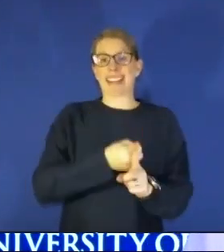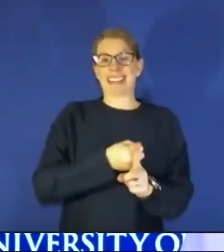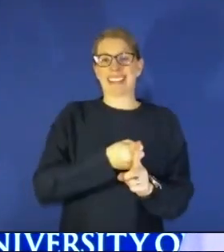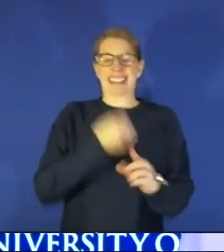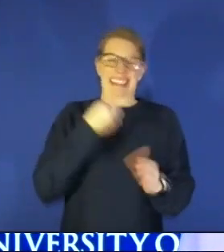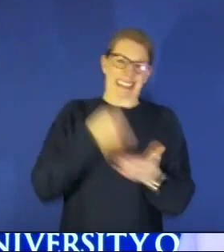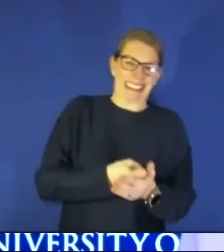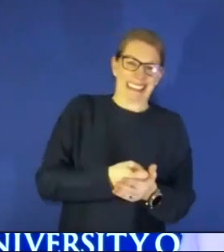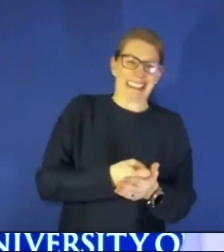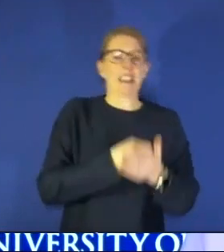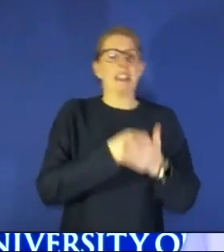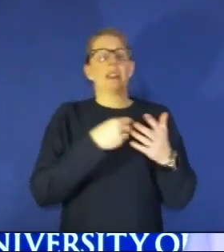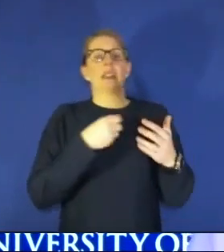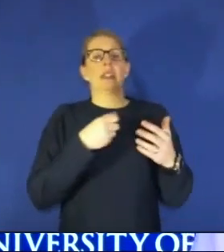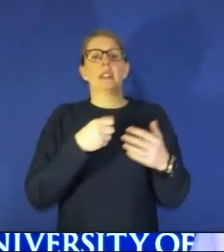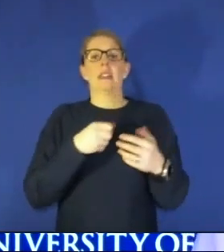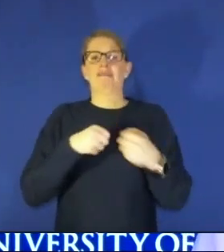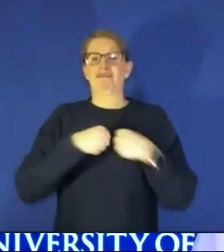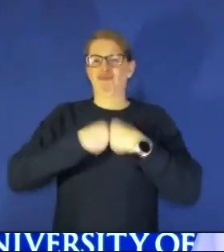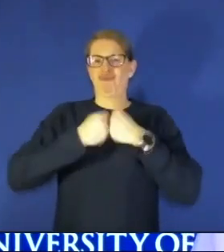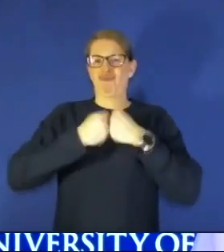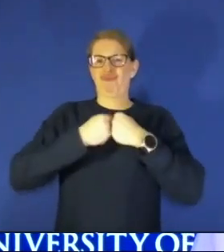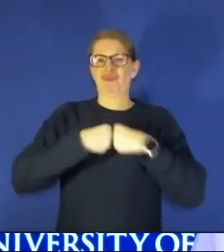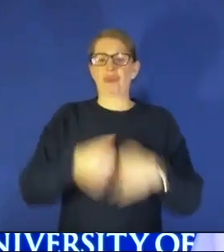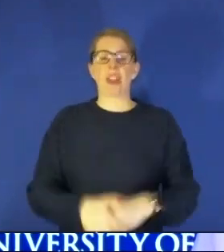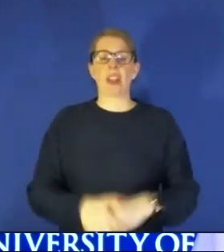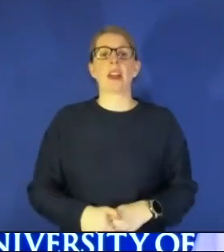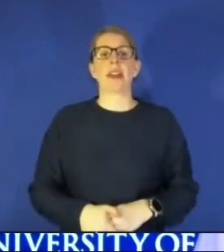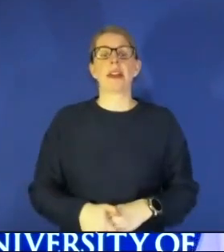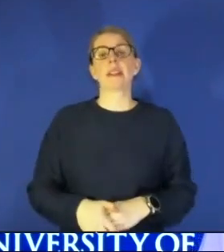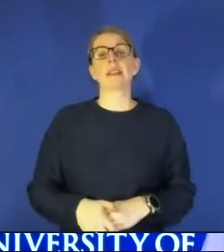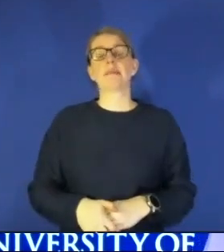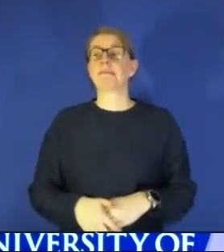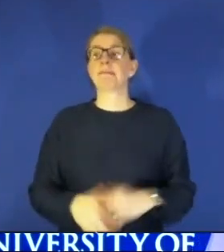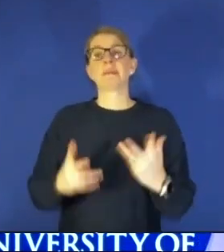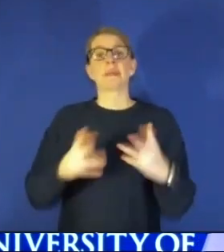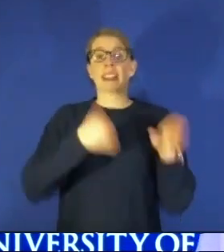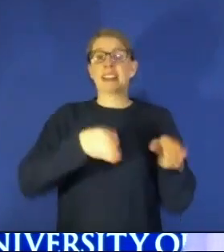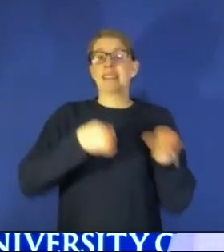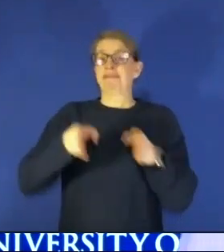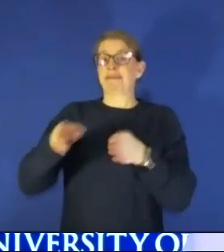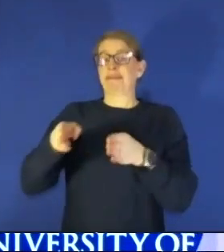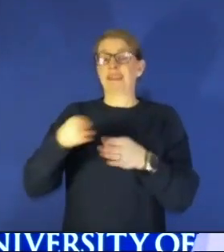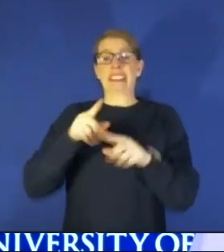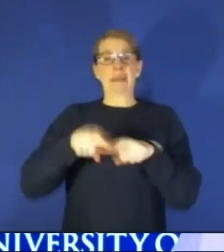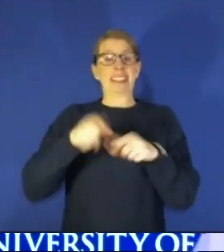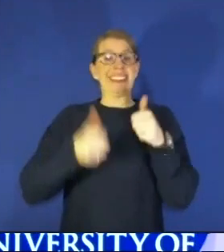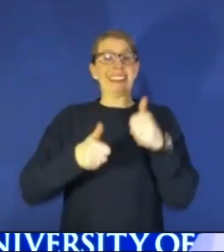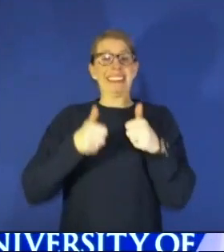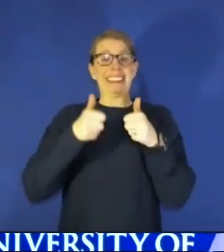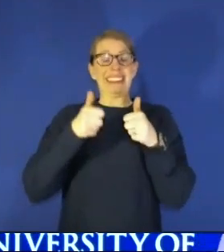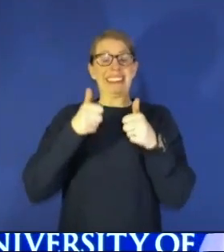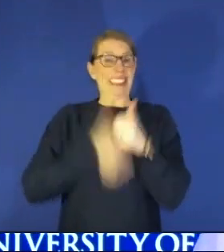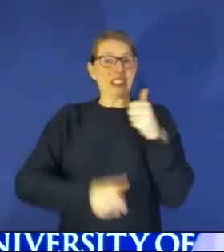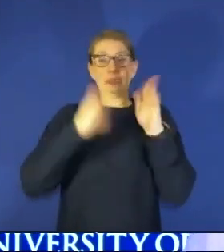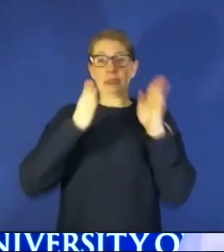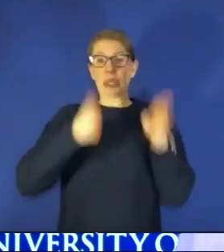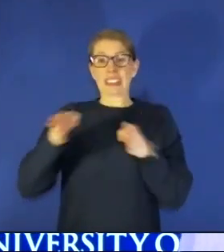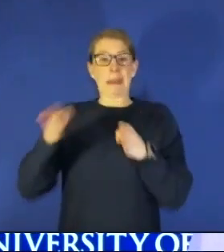but find those ways, and it is variable, and it's individual for every person on what is the best thing for them